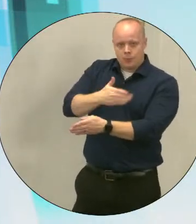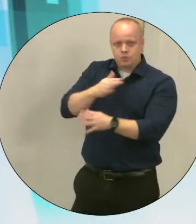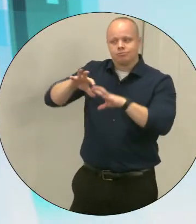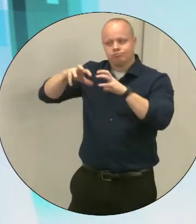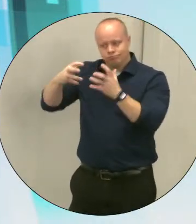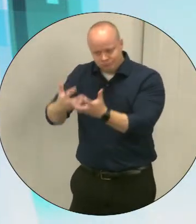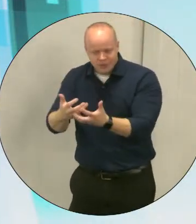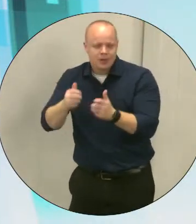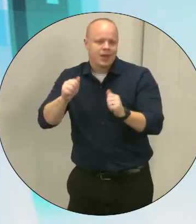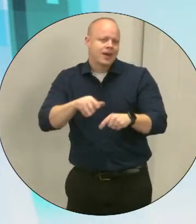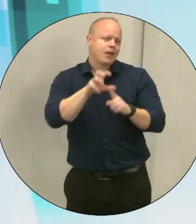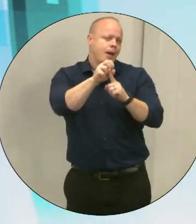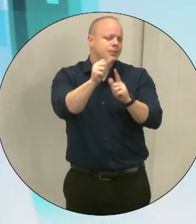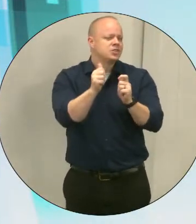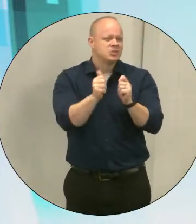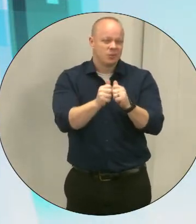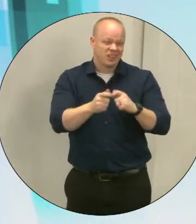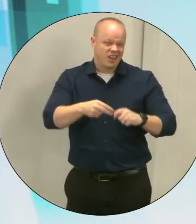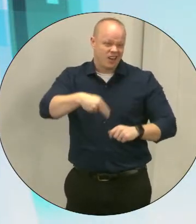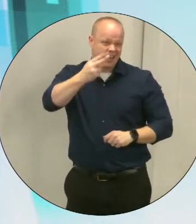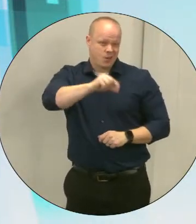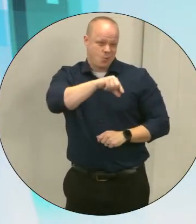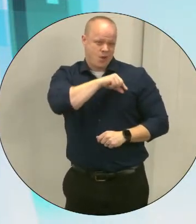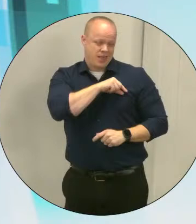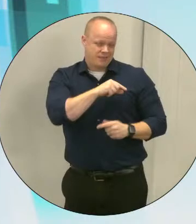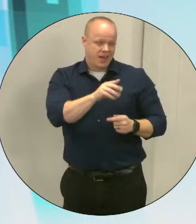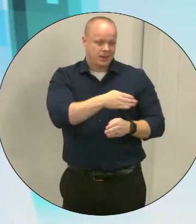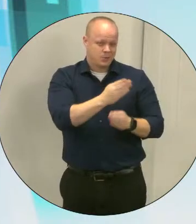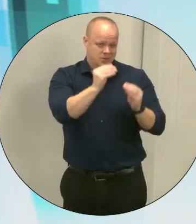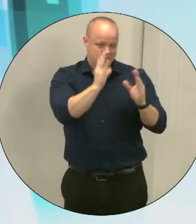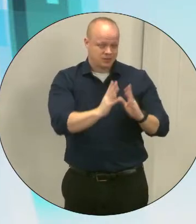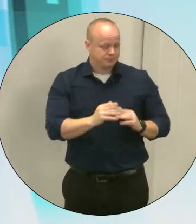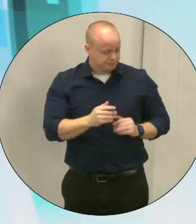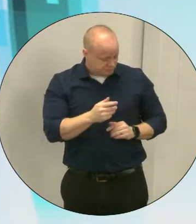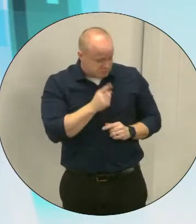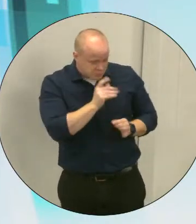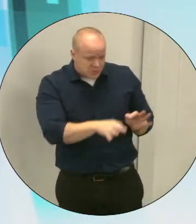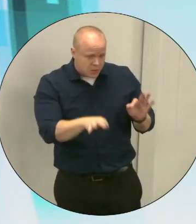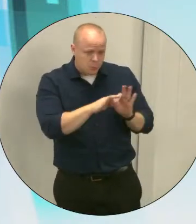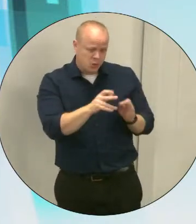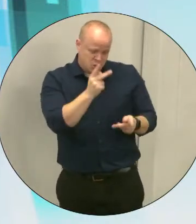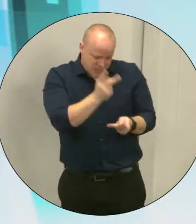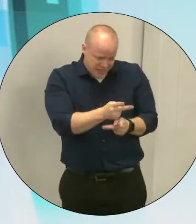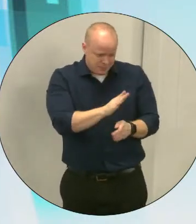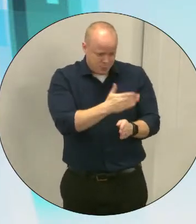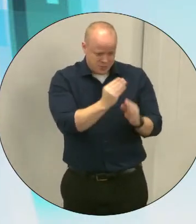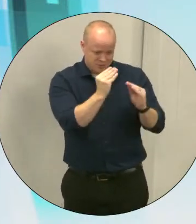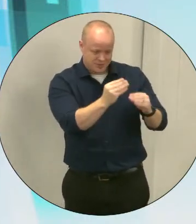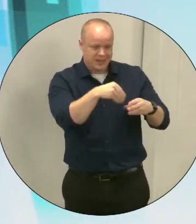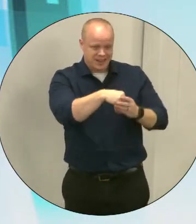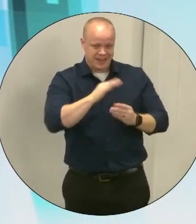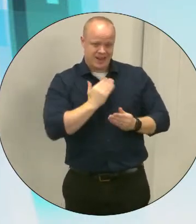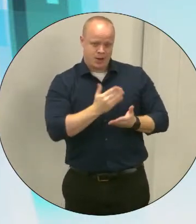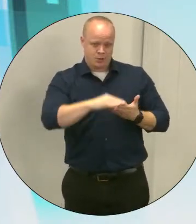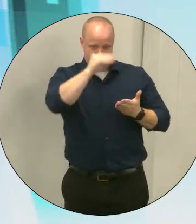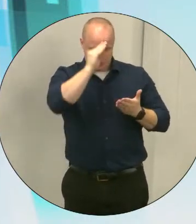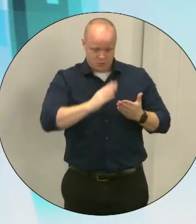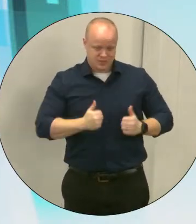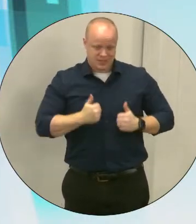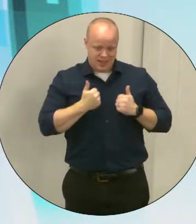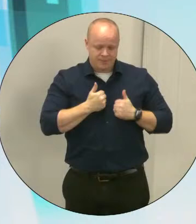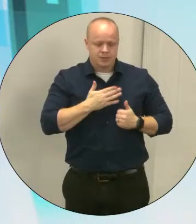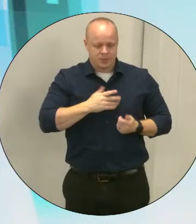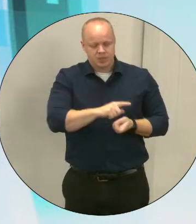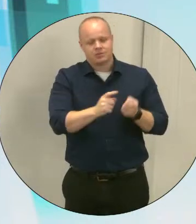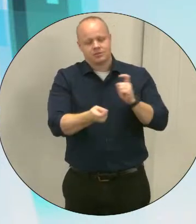music teacher. This is about keeping music instruction in our students' lives. Please make them the priority by amending District